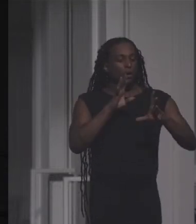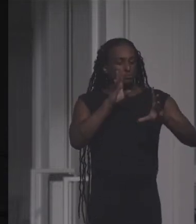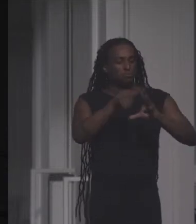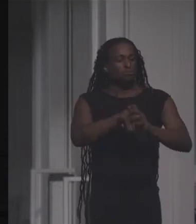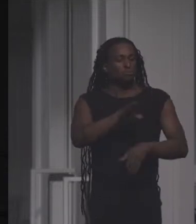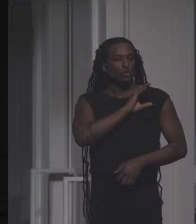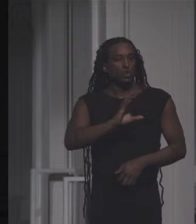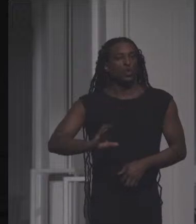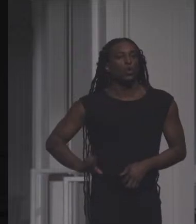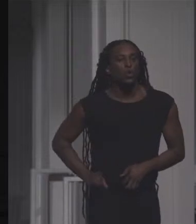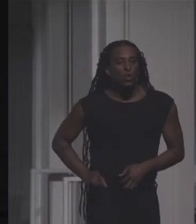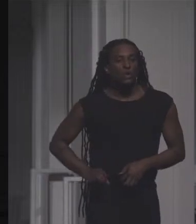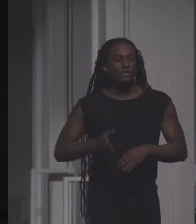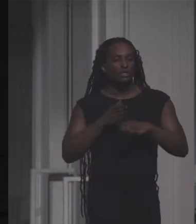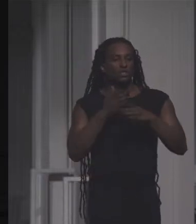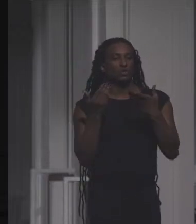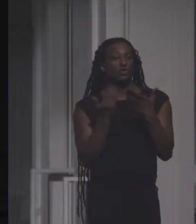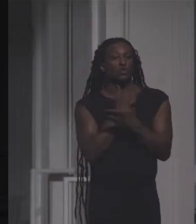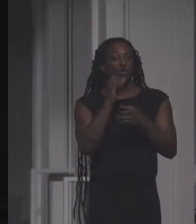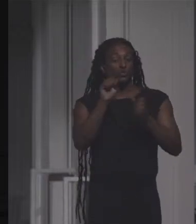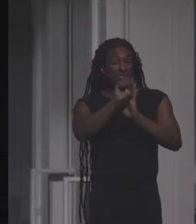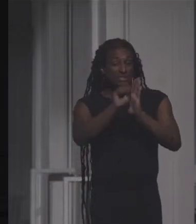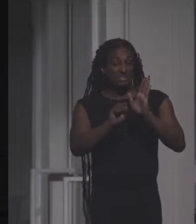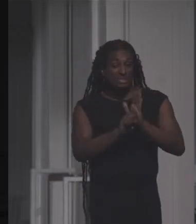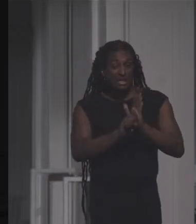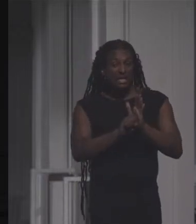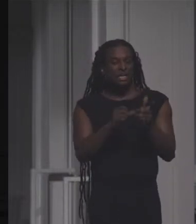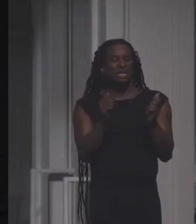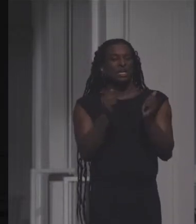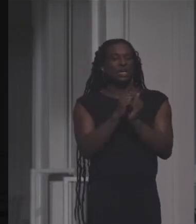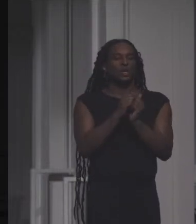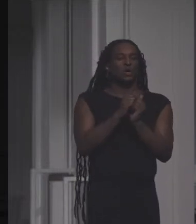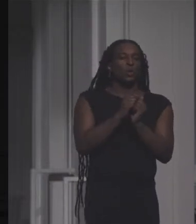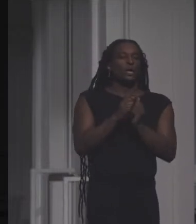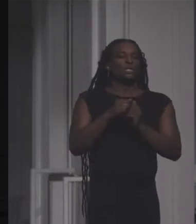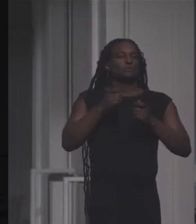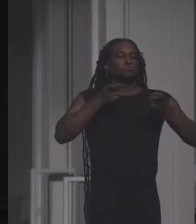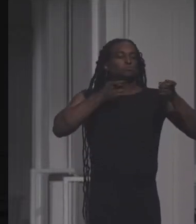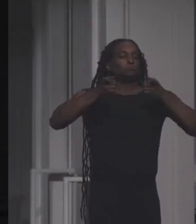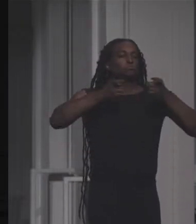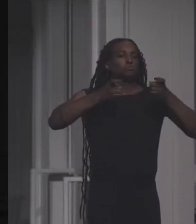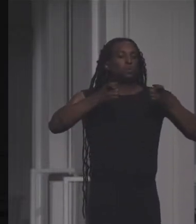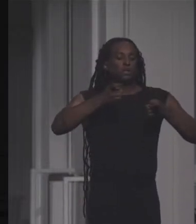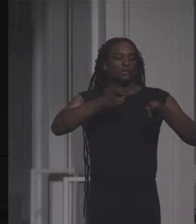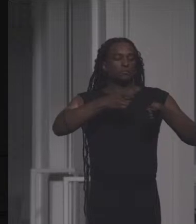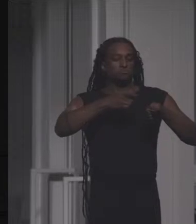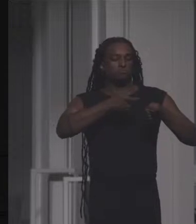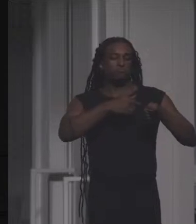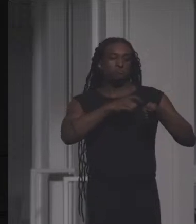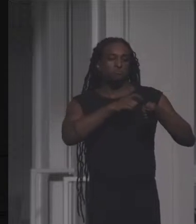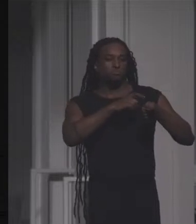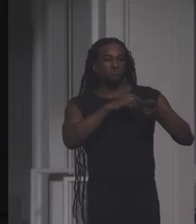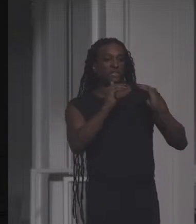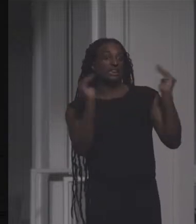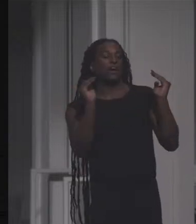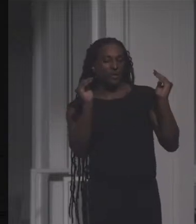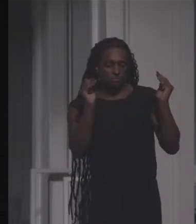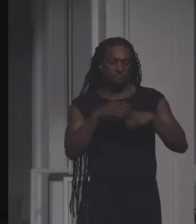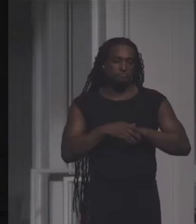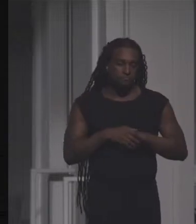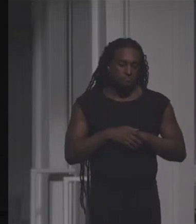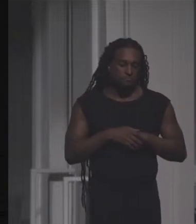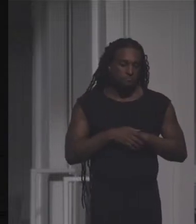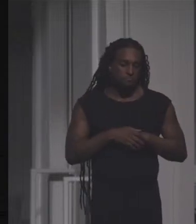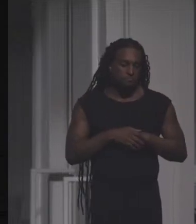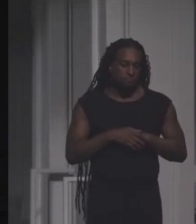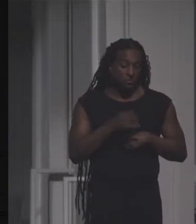proto-state with nascent bureaucratic apparatus. And if we believe Bede, Hild didn't just